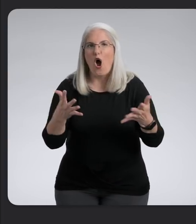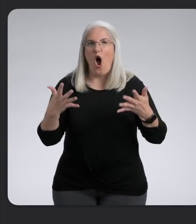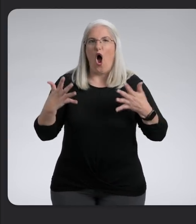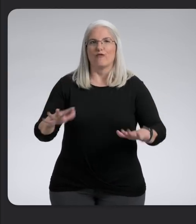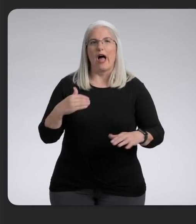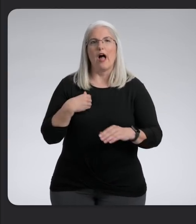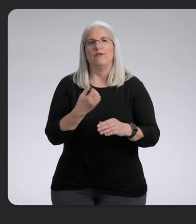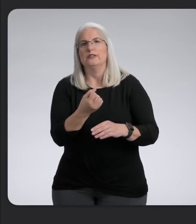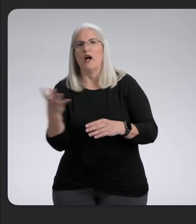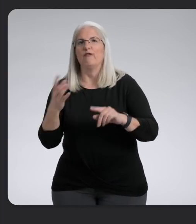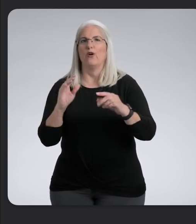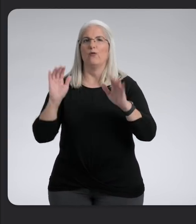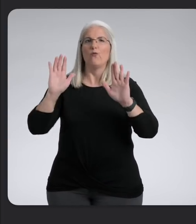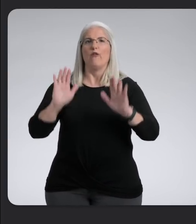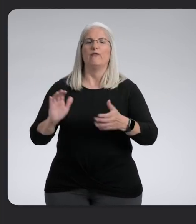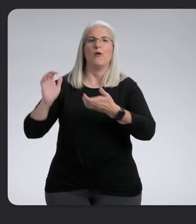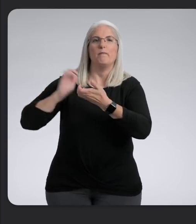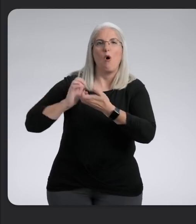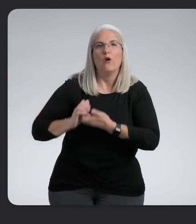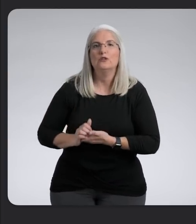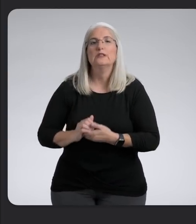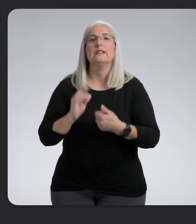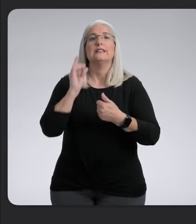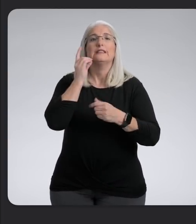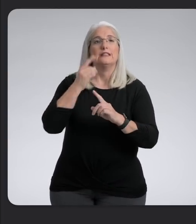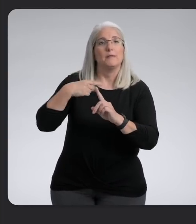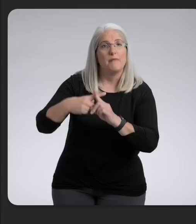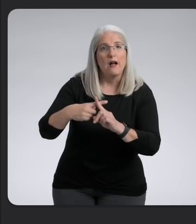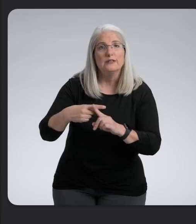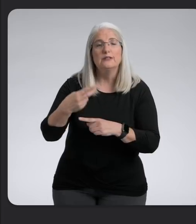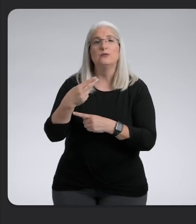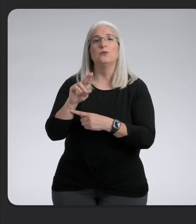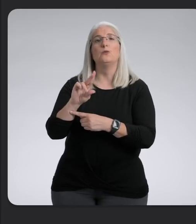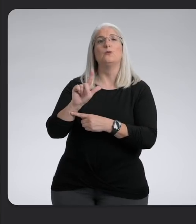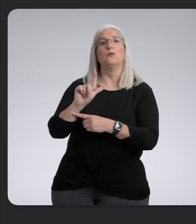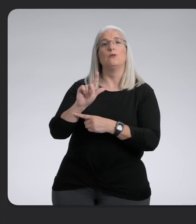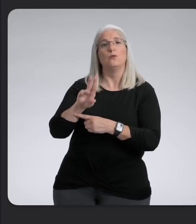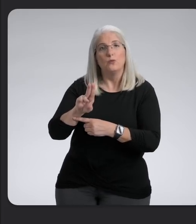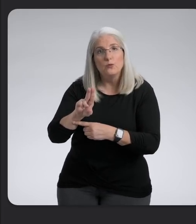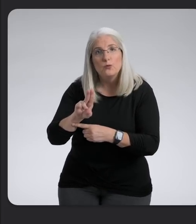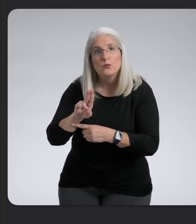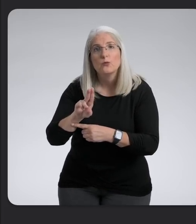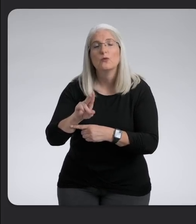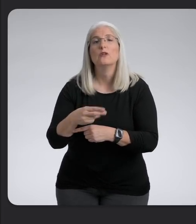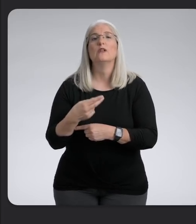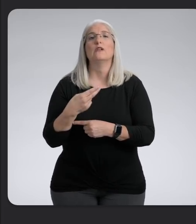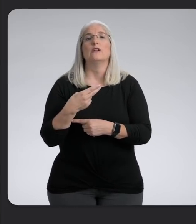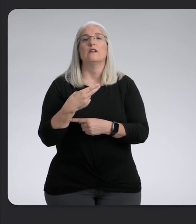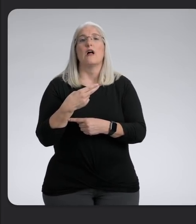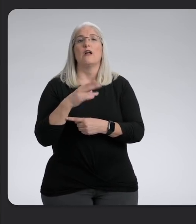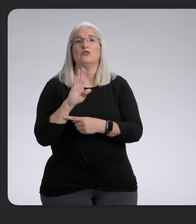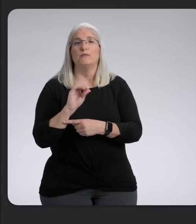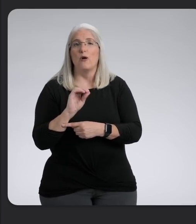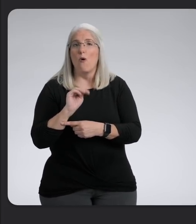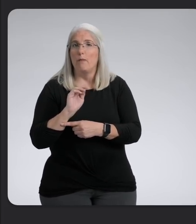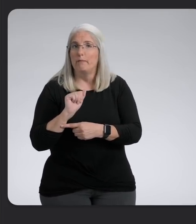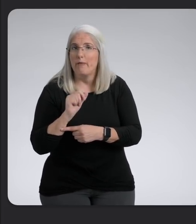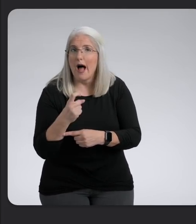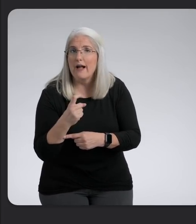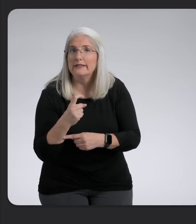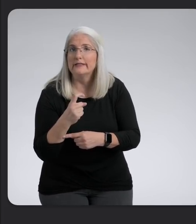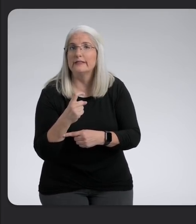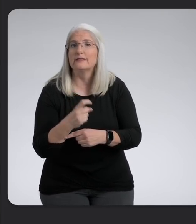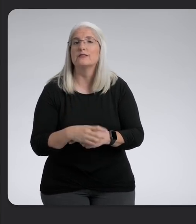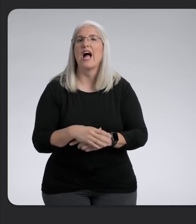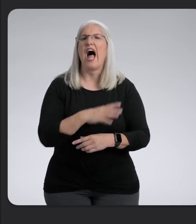Watch blockbuster movies with your friends on Disney Plus and hit TV shows on Hulu. Catch originals from HBO Max and